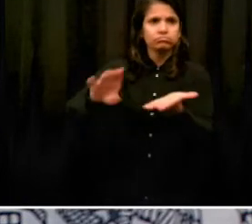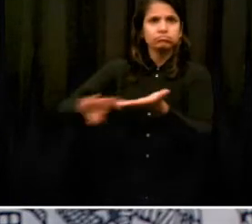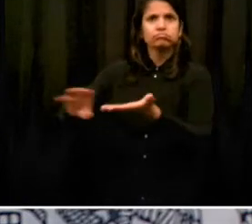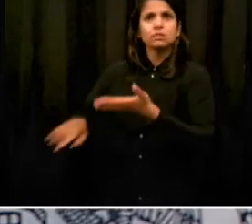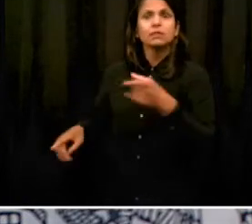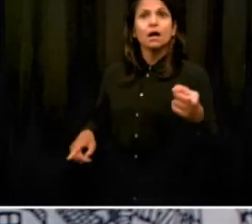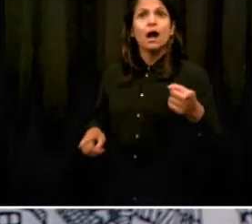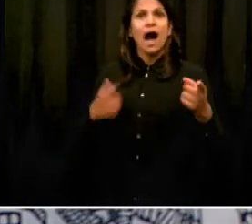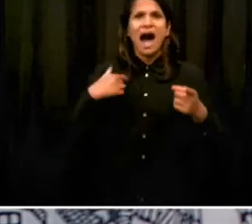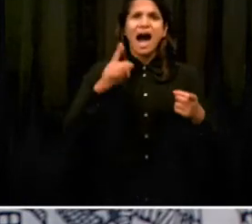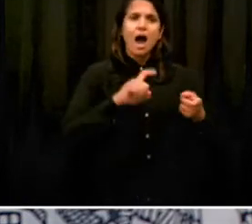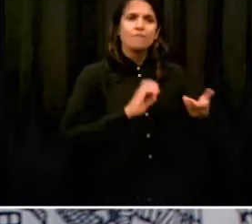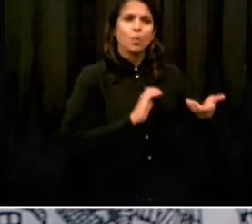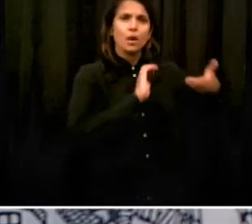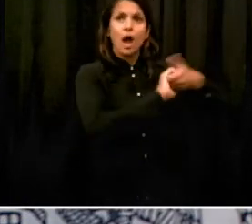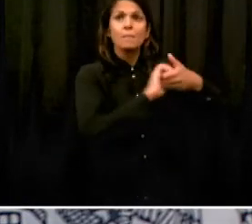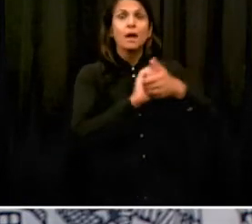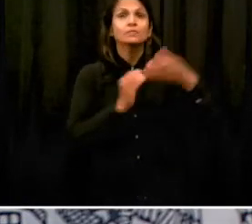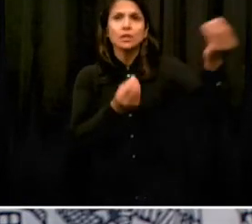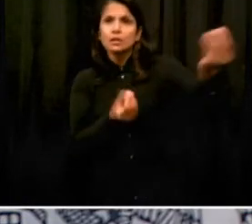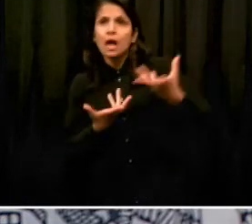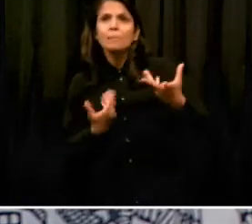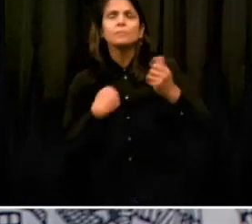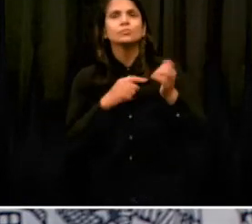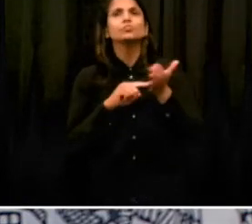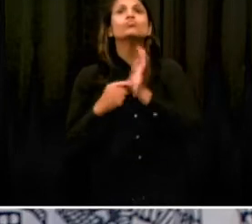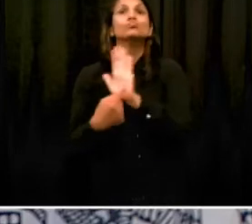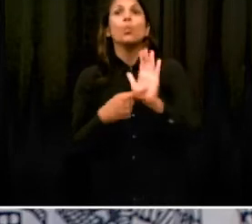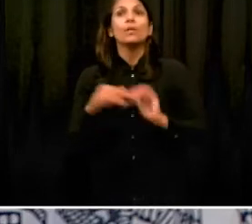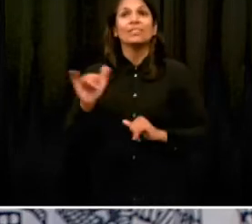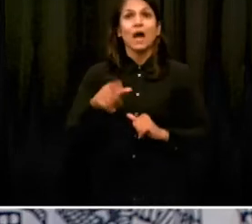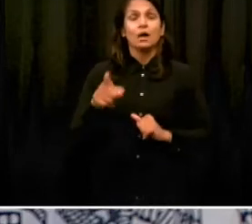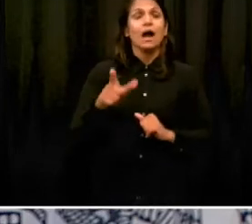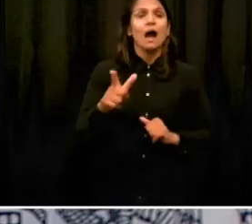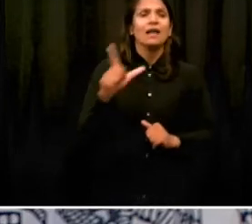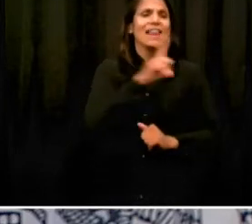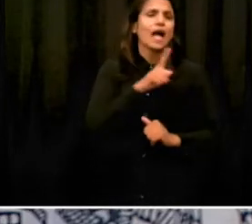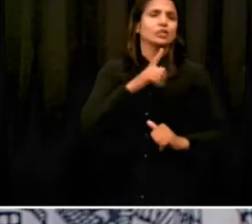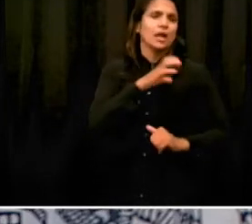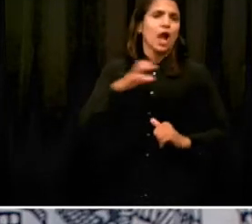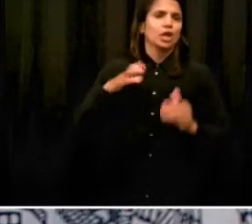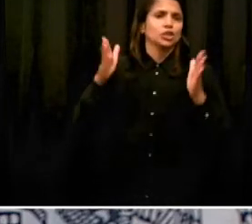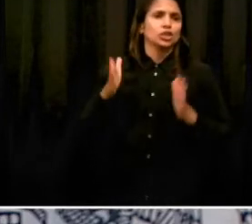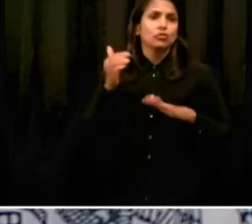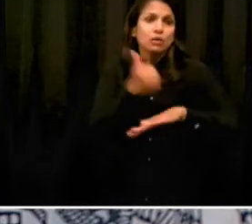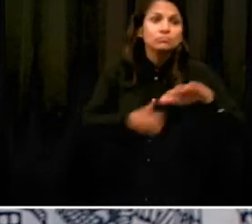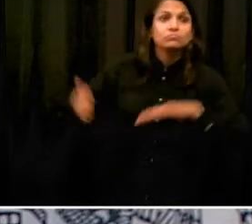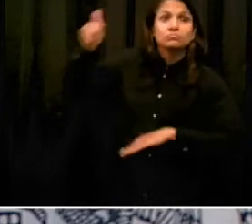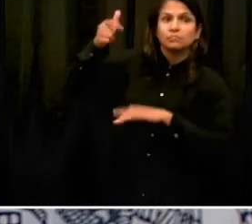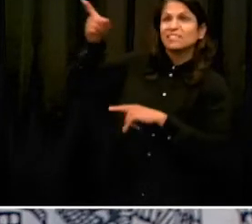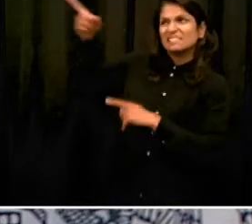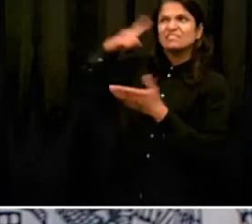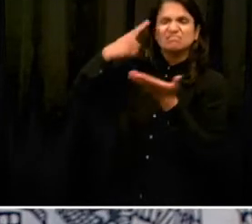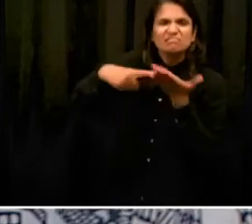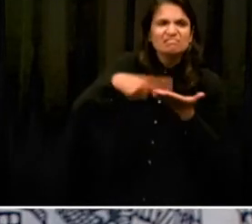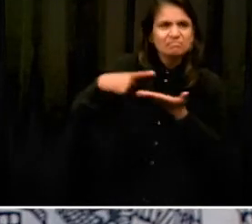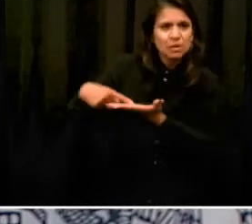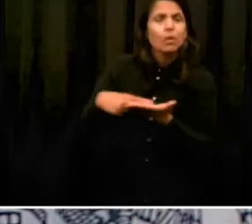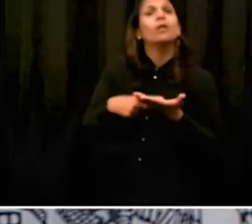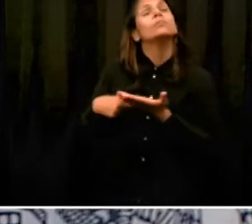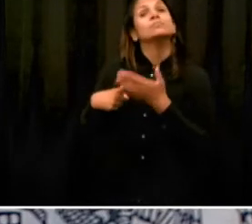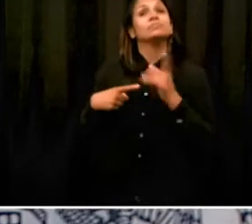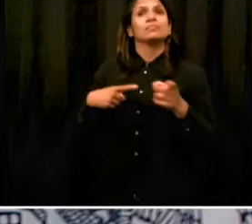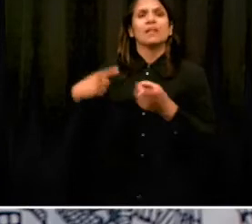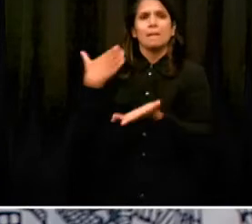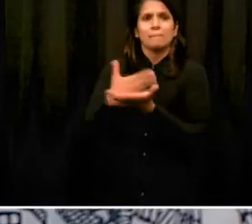the legislative leaders and members and ask them to come back on an urgent basis. I've said we will work with them on that, but it's going to be a